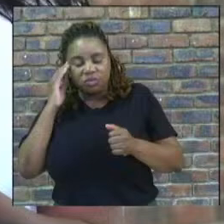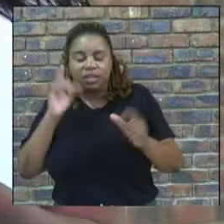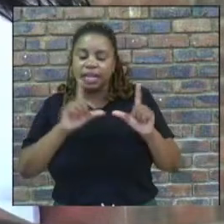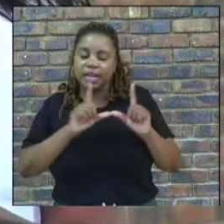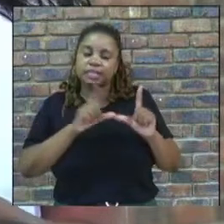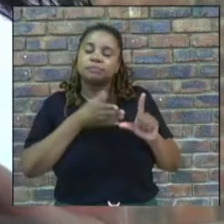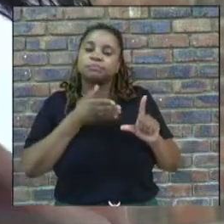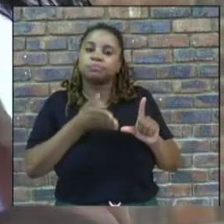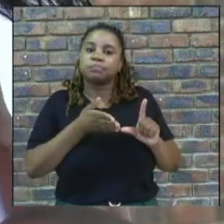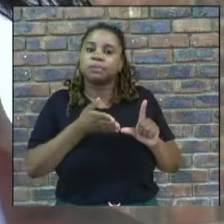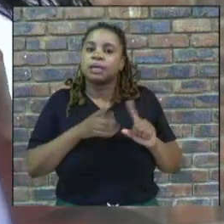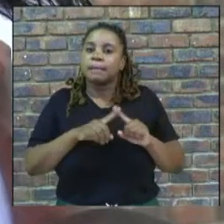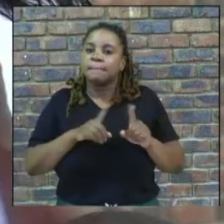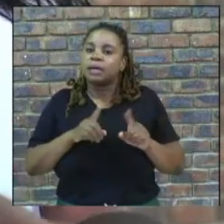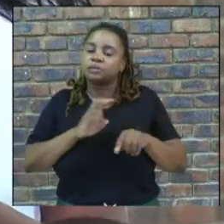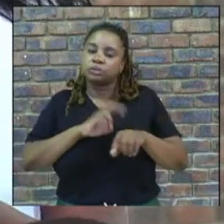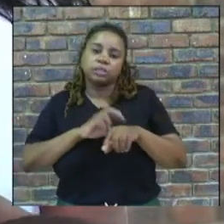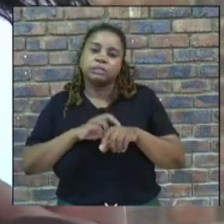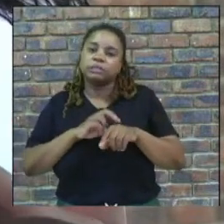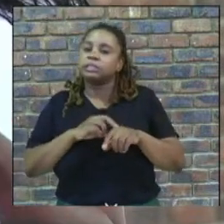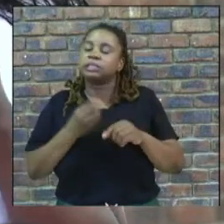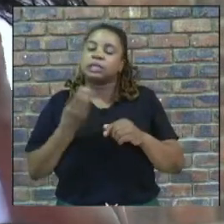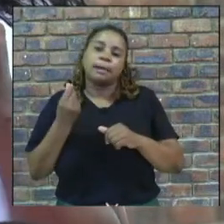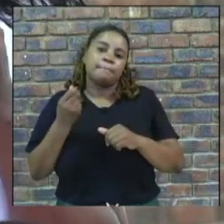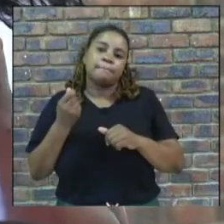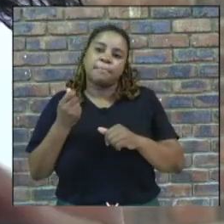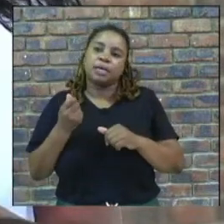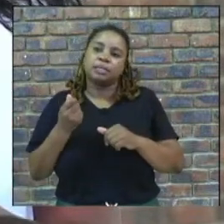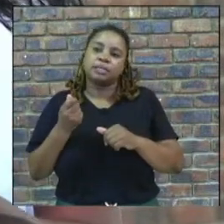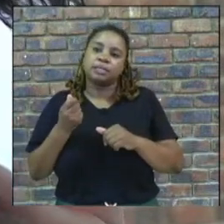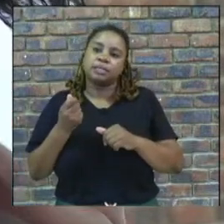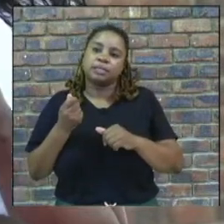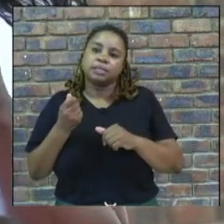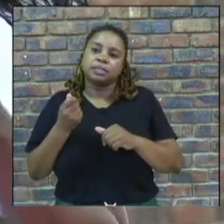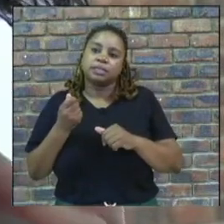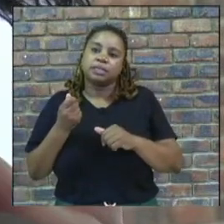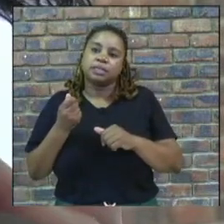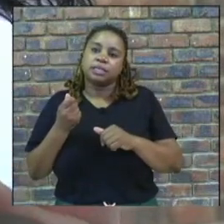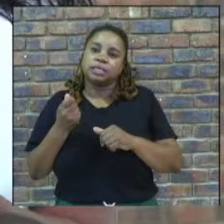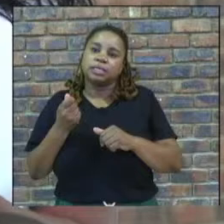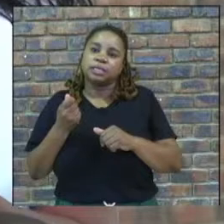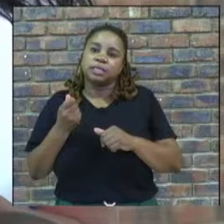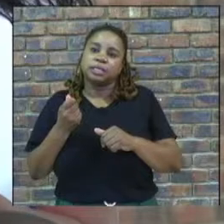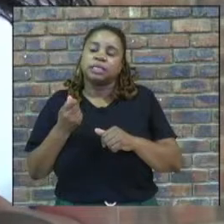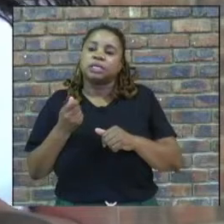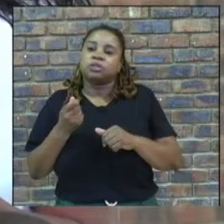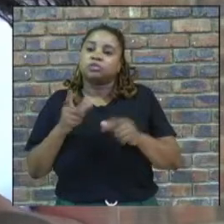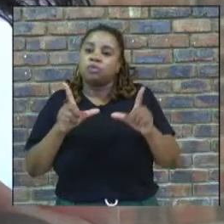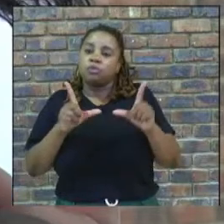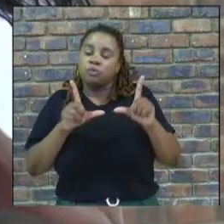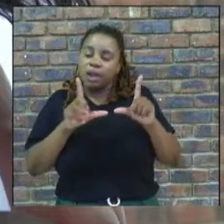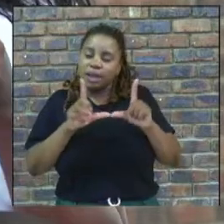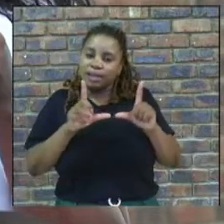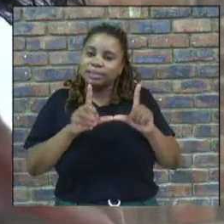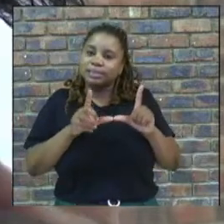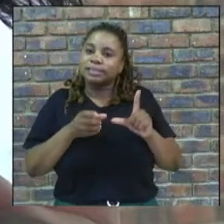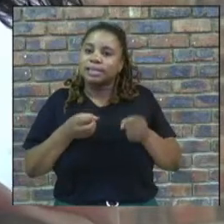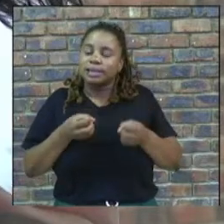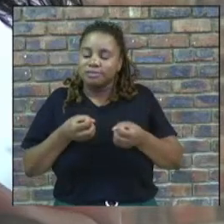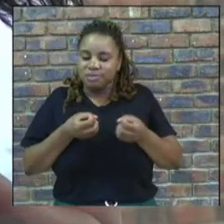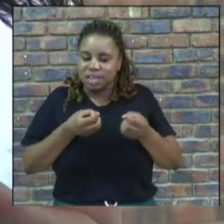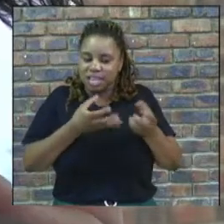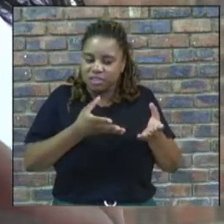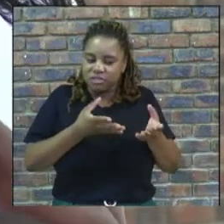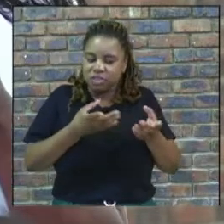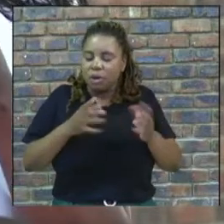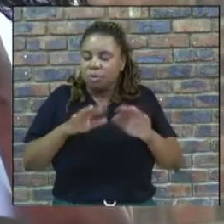hore training e tla provide-wa na ho batho ba fuwang di-license, and license tseo di tlo fuwa bo mang? Batho ba interested